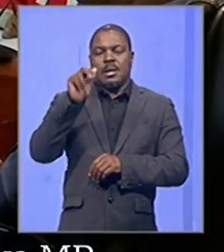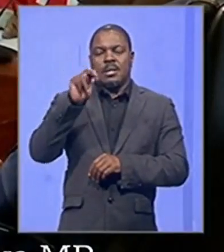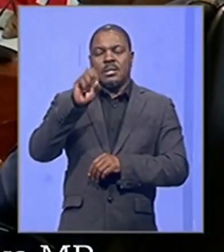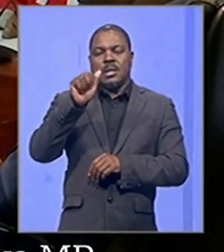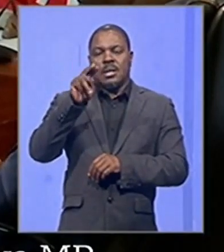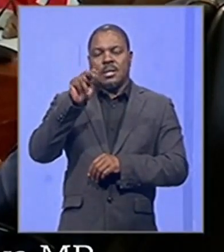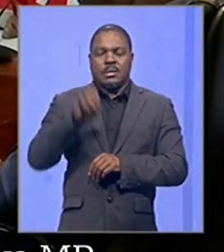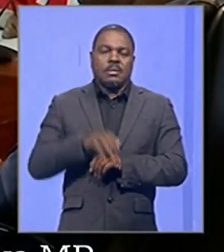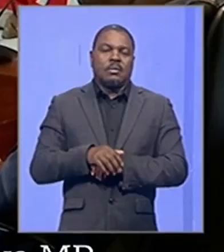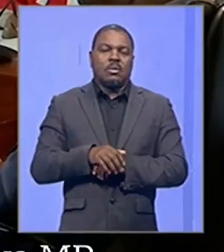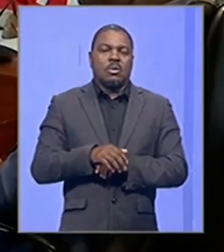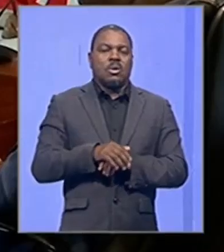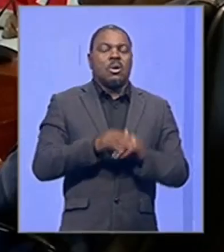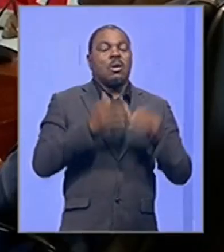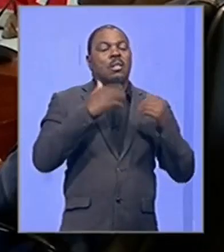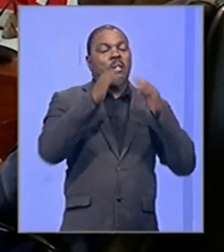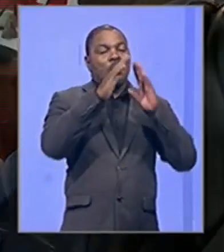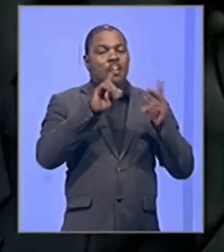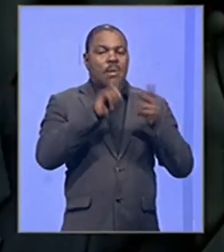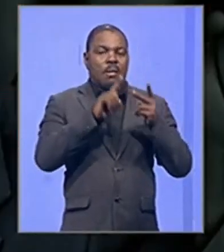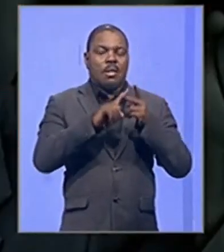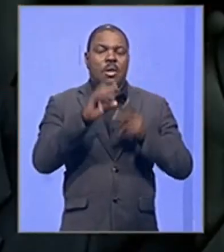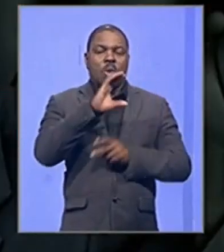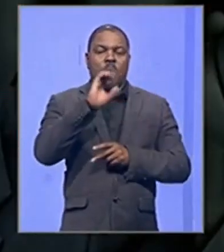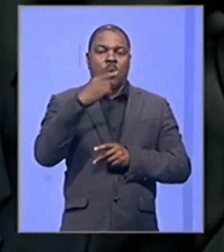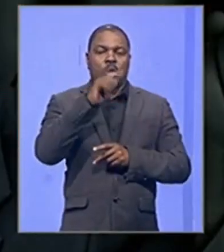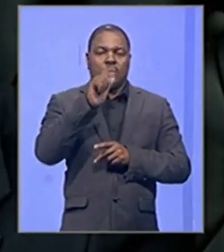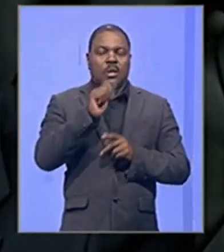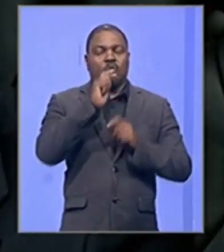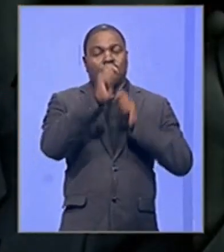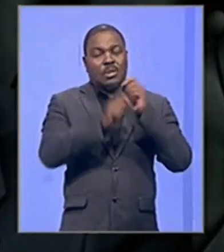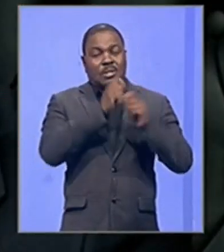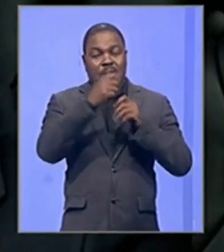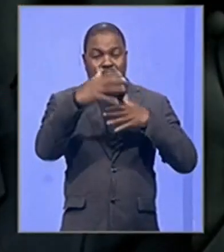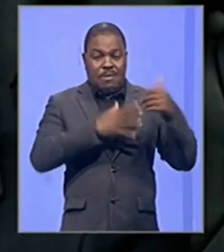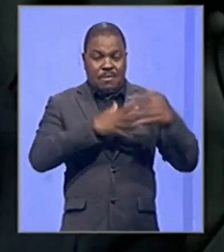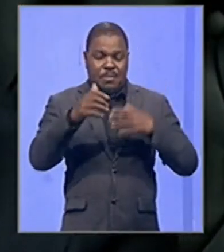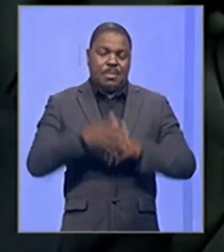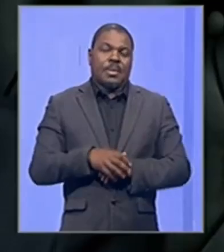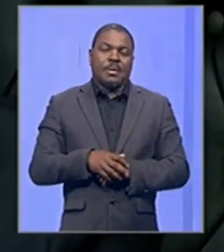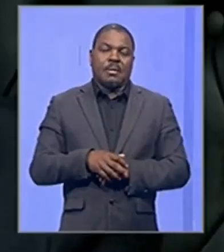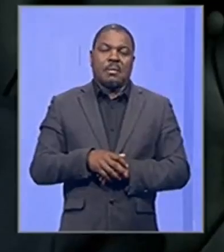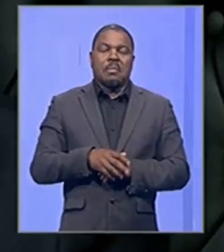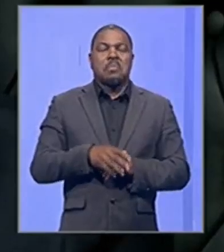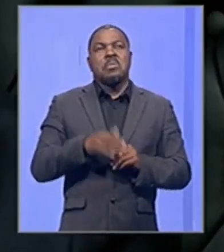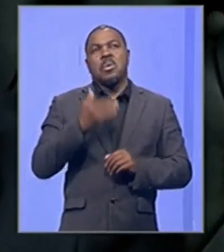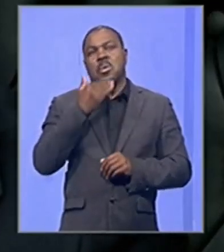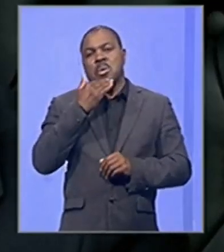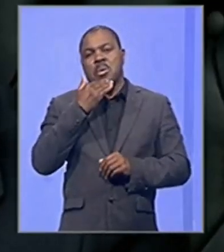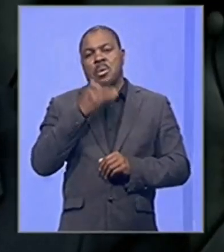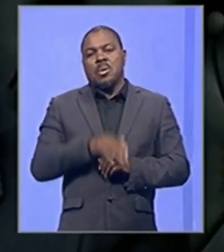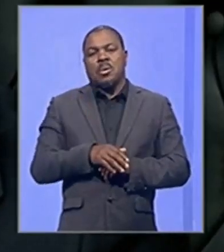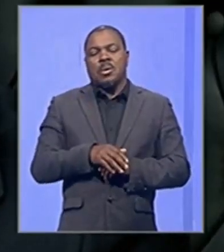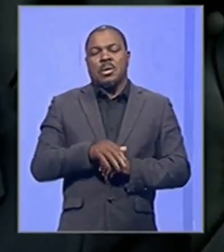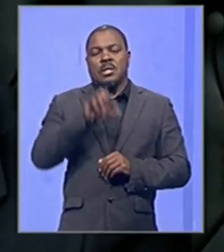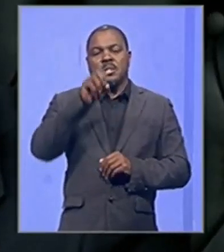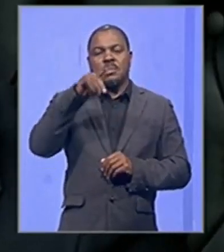Human Settlement, Cooperative Governance and Traditional Affairs will be Comrade